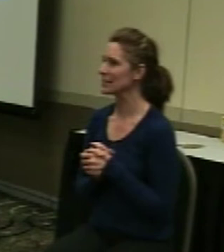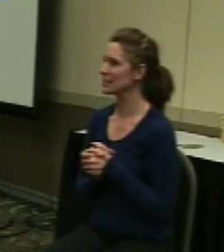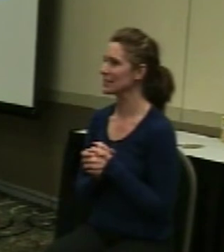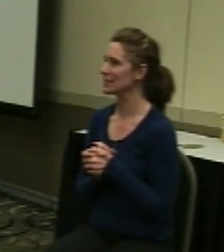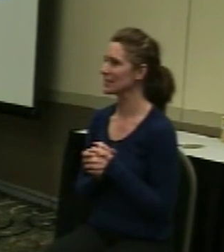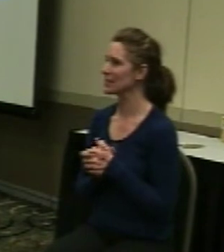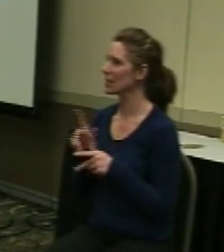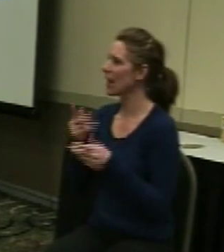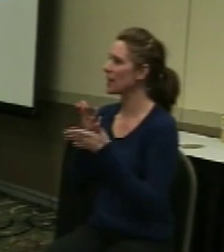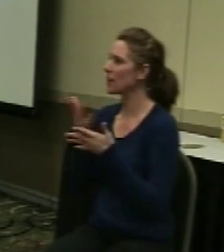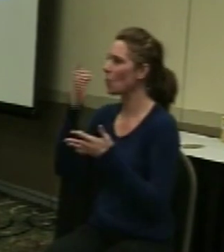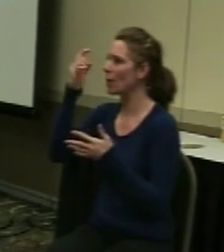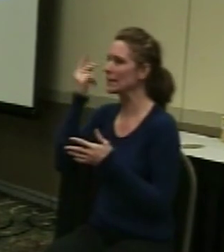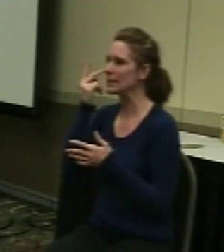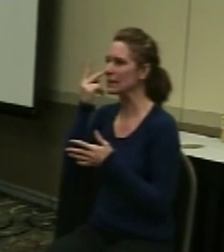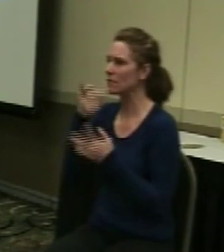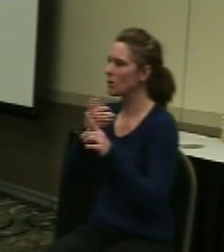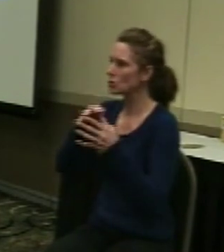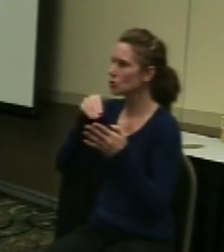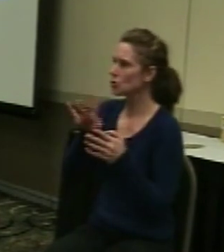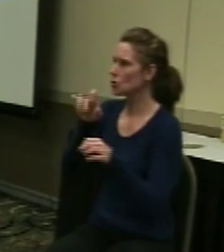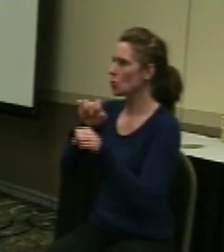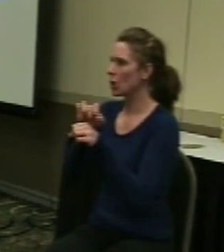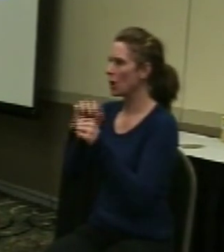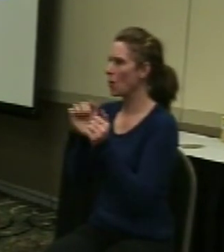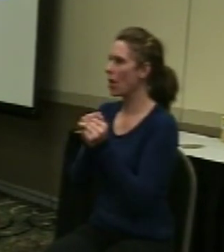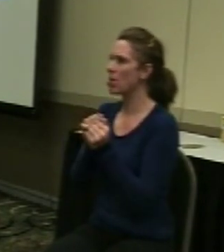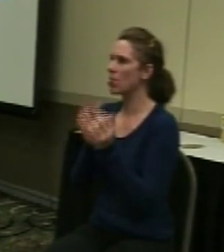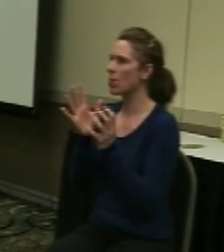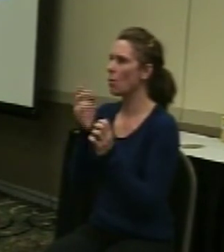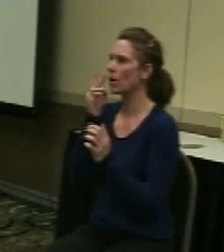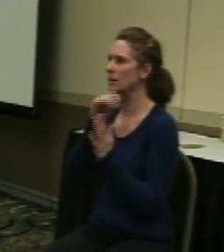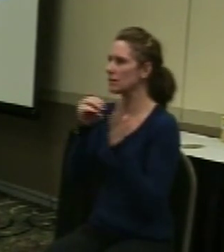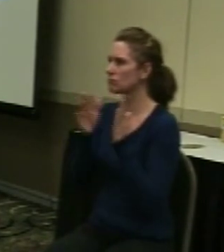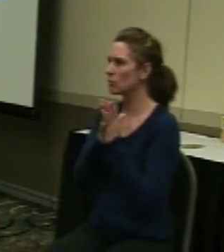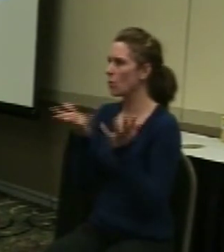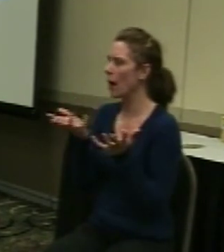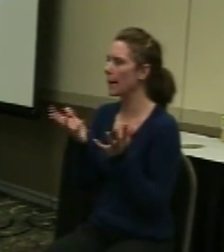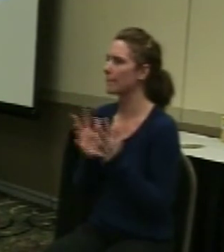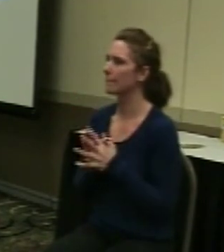might you want to see from the students you're working with at the moment, perhaps?